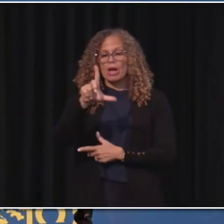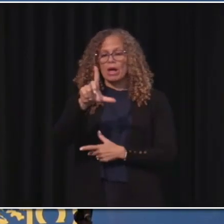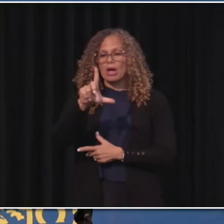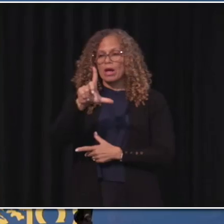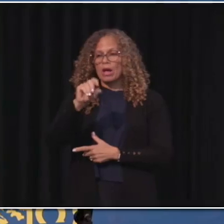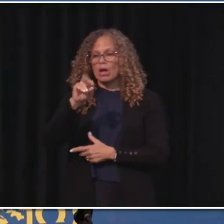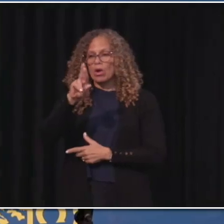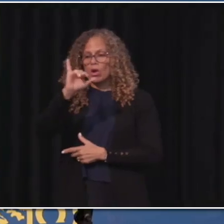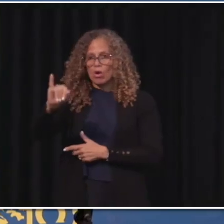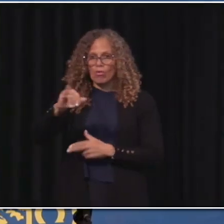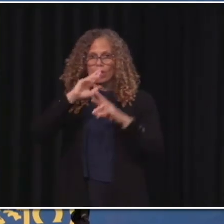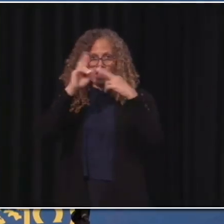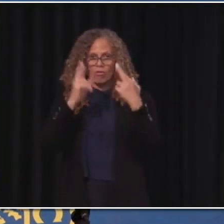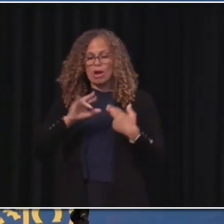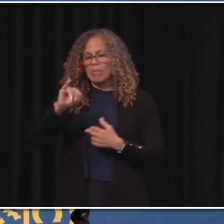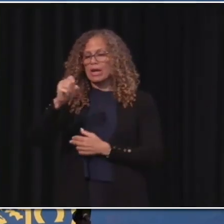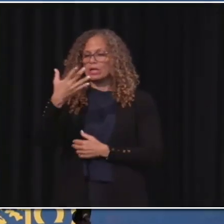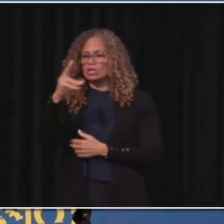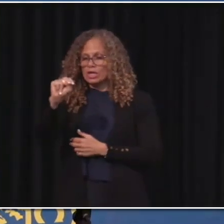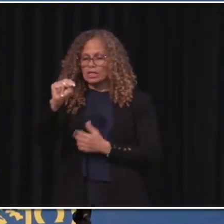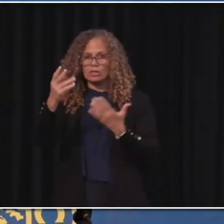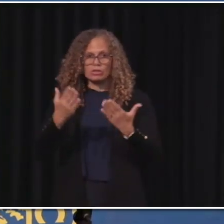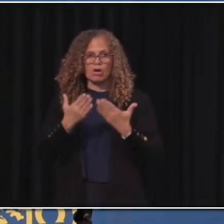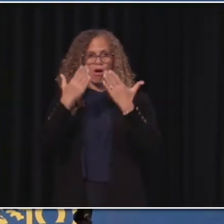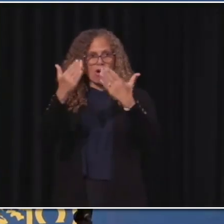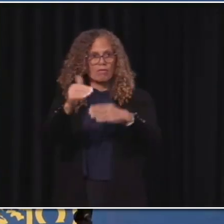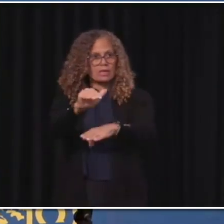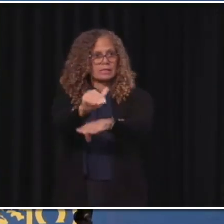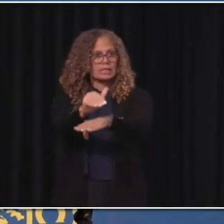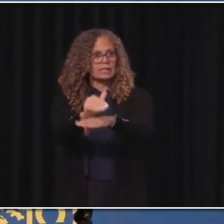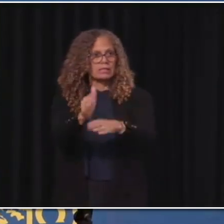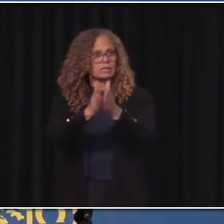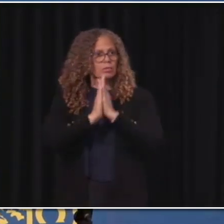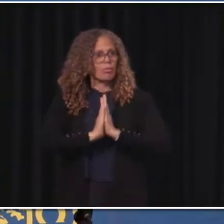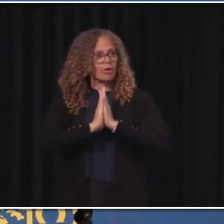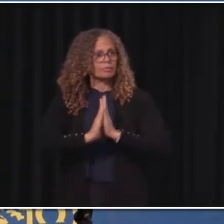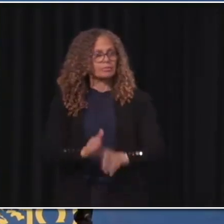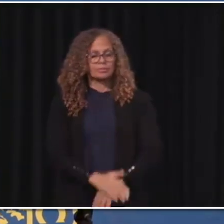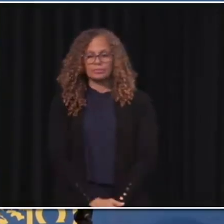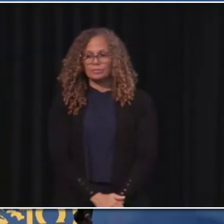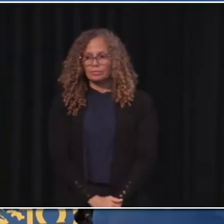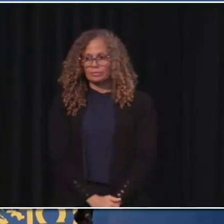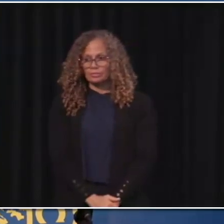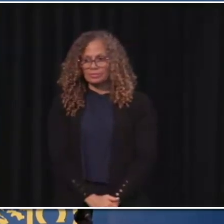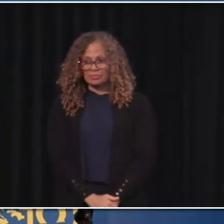Koski and Rabbi Jason Navarez to offer this evening's invocation.